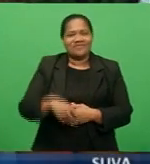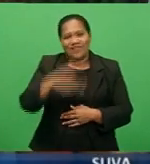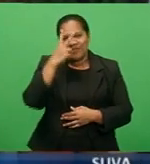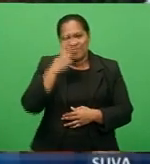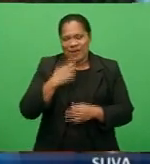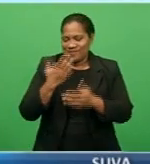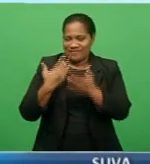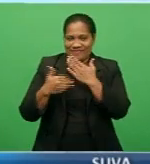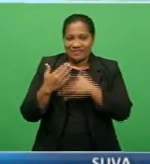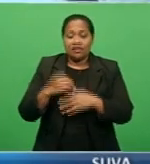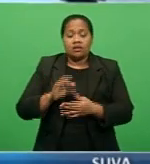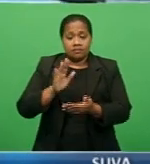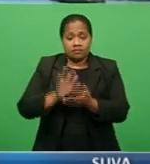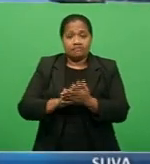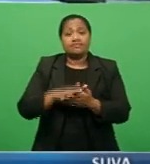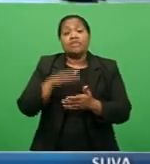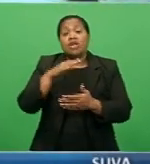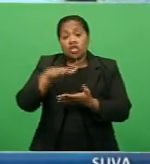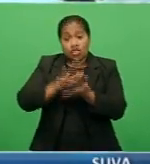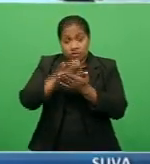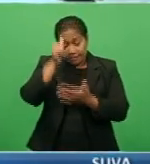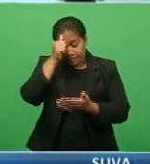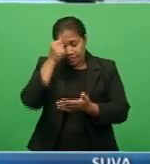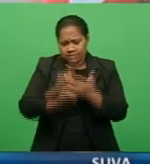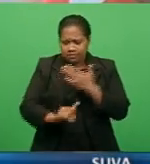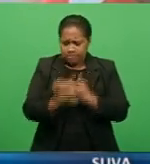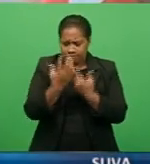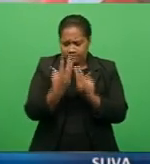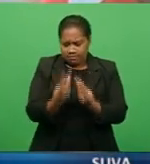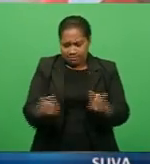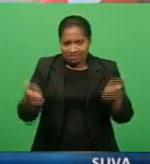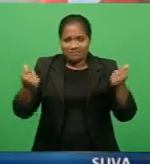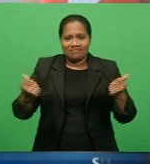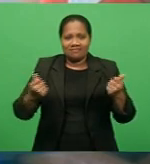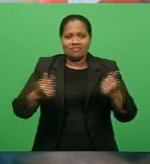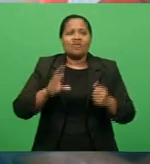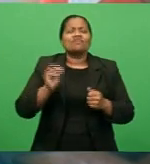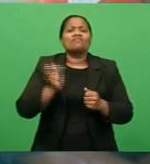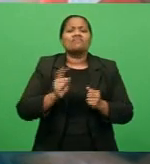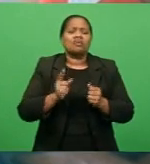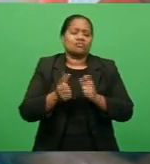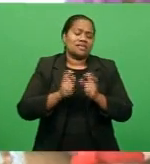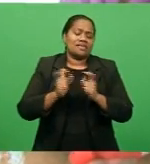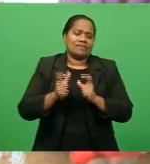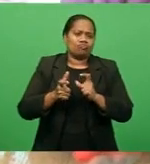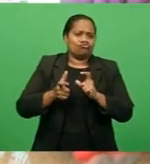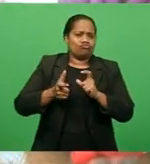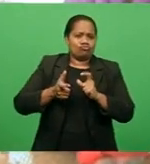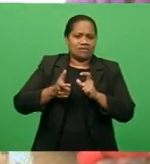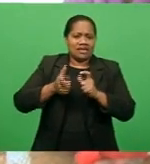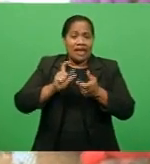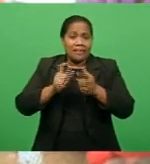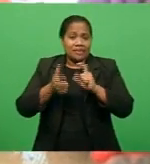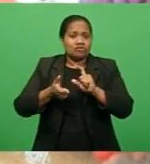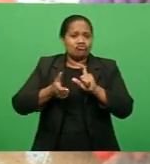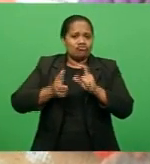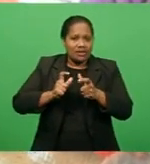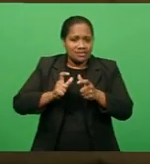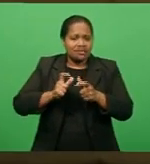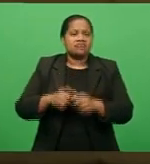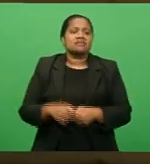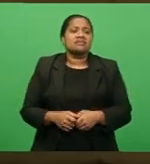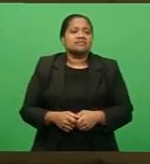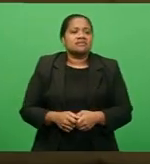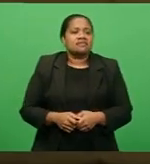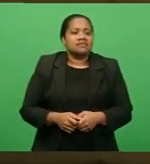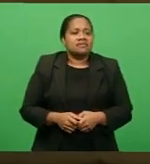Indigenous knowledge has solutions which can address the effects of climate crisis, making it crucial for different age groups to work together.